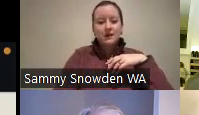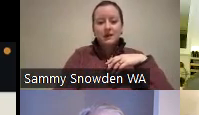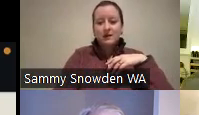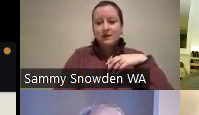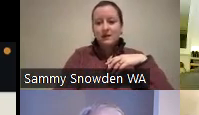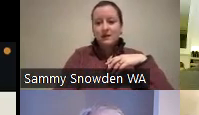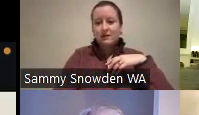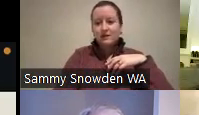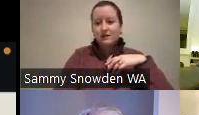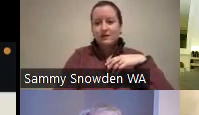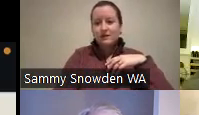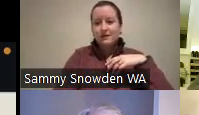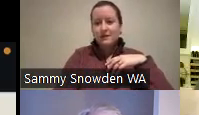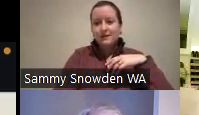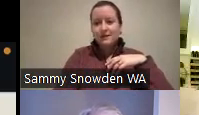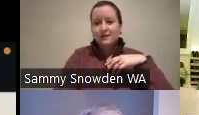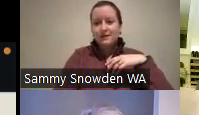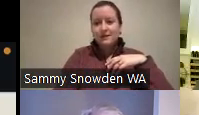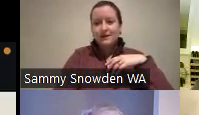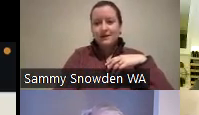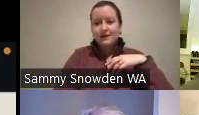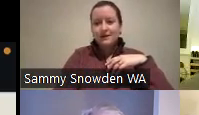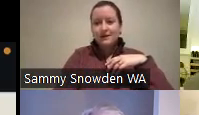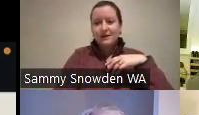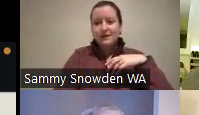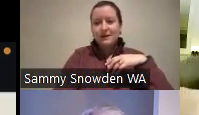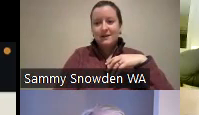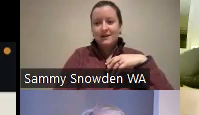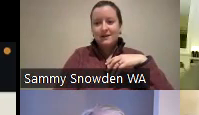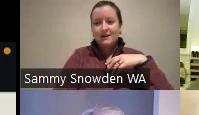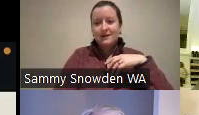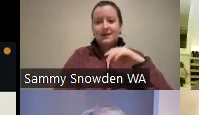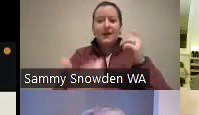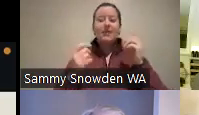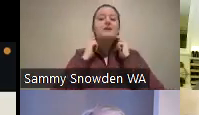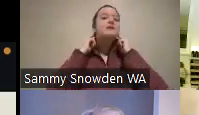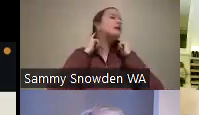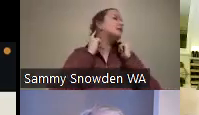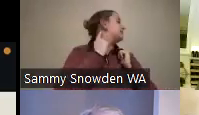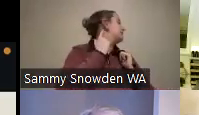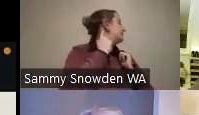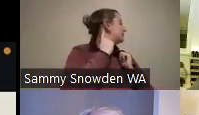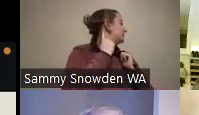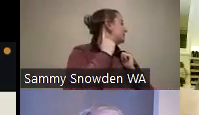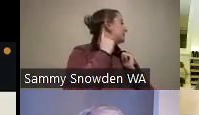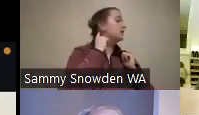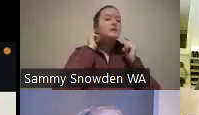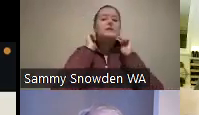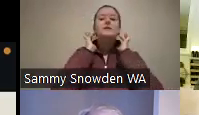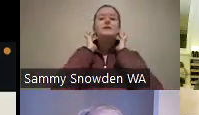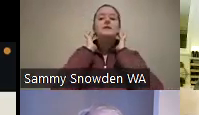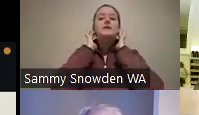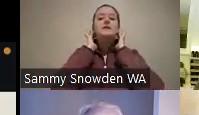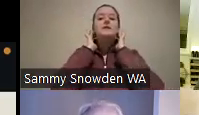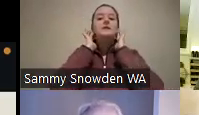going to go down just sort of from the back of your neck, sorry, behind your ears, or level with your ears. And you're just going to work down through your neck